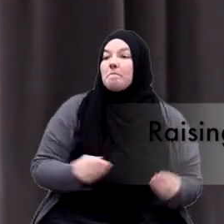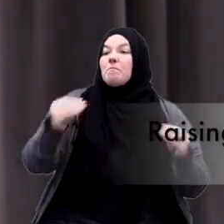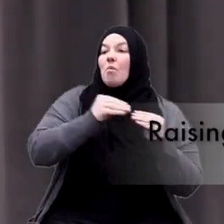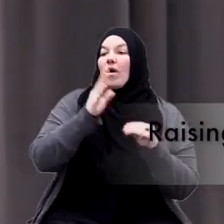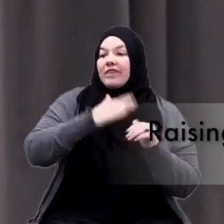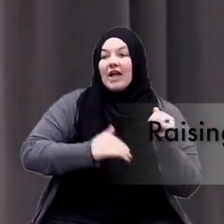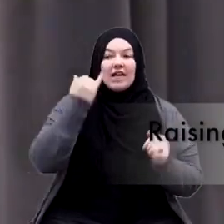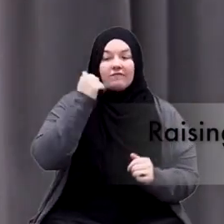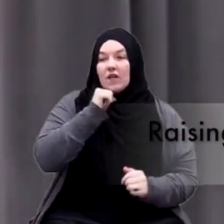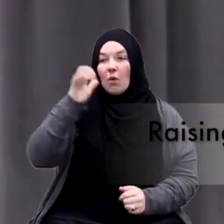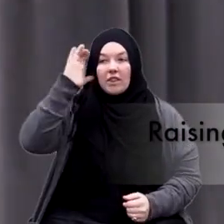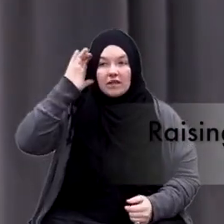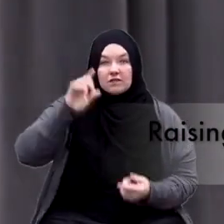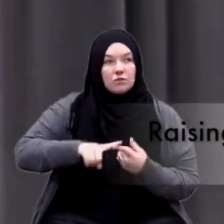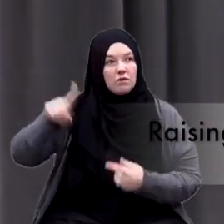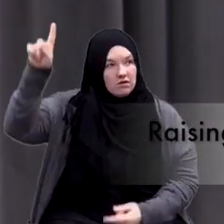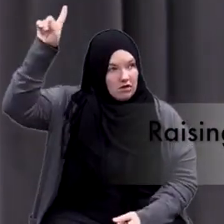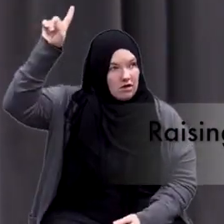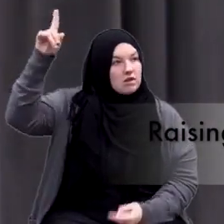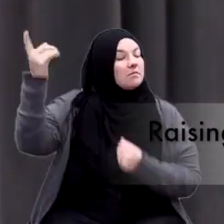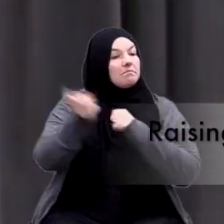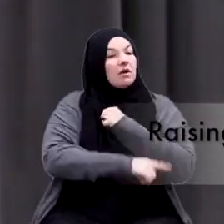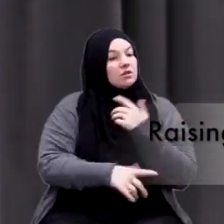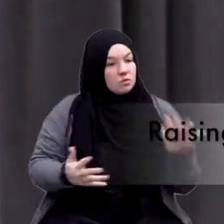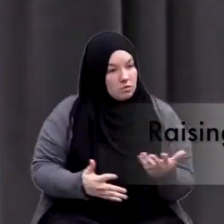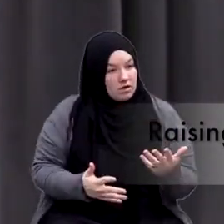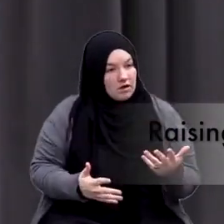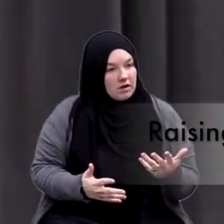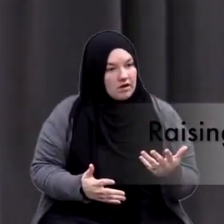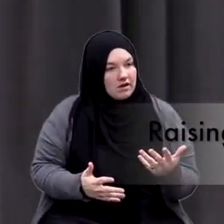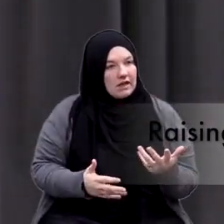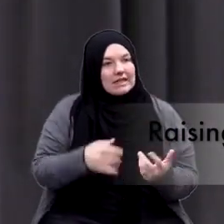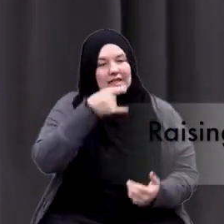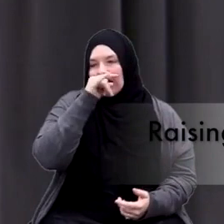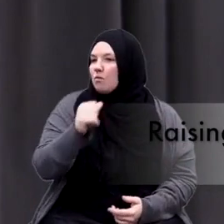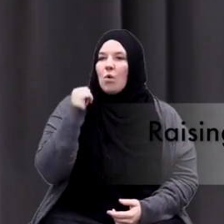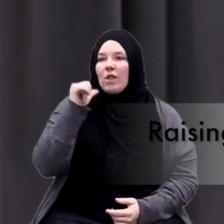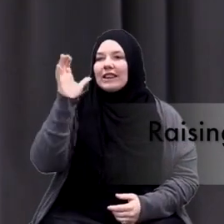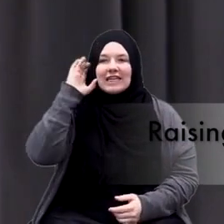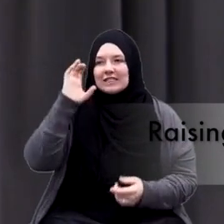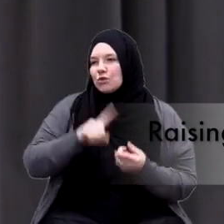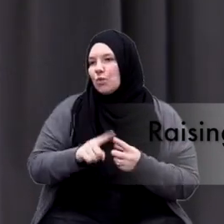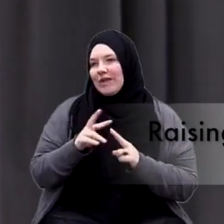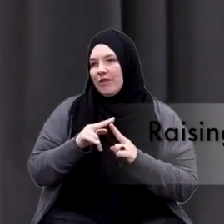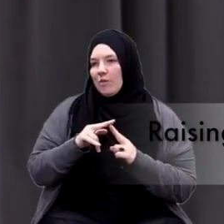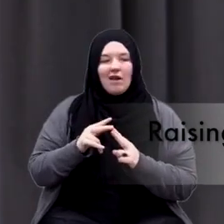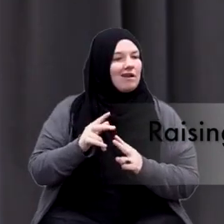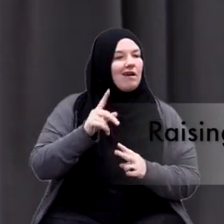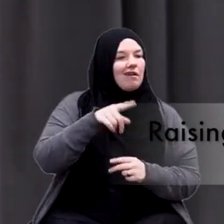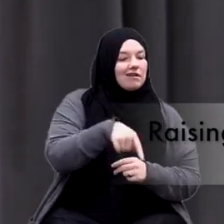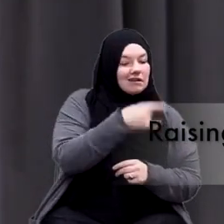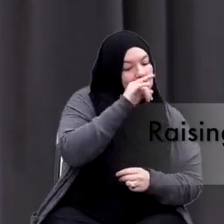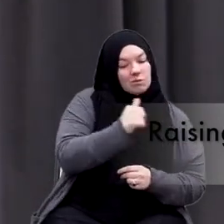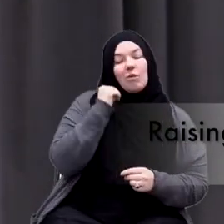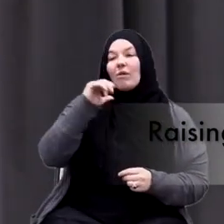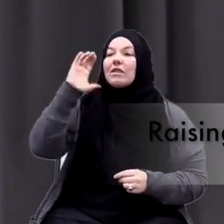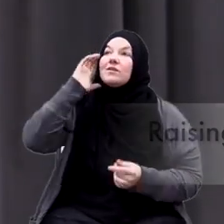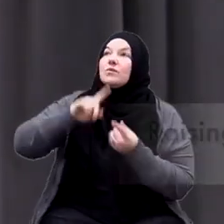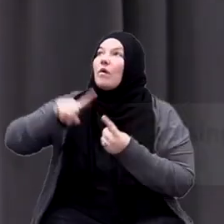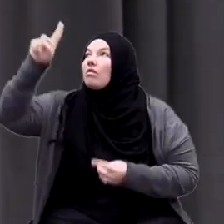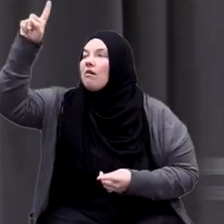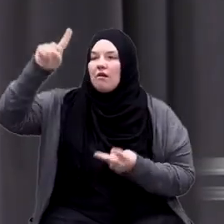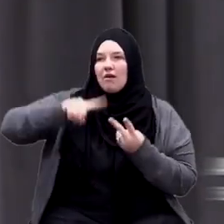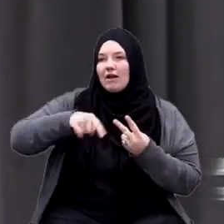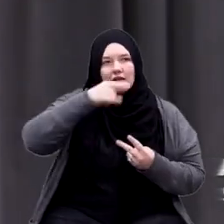Allah. So the punishment is they will listen to neither. They will not listen to either way.